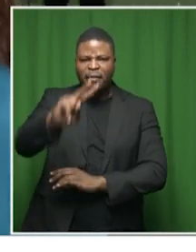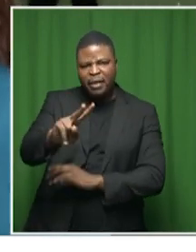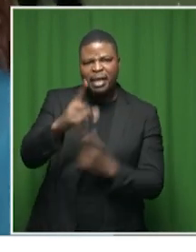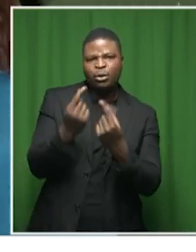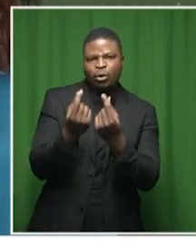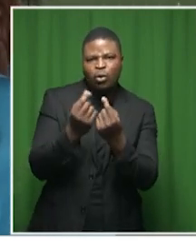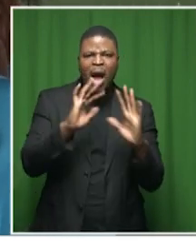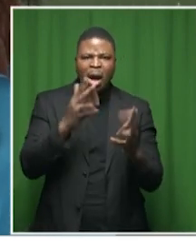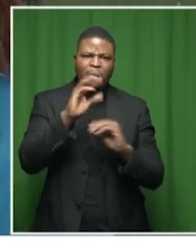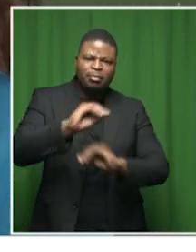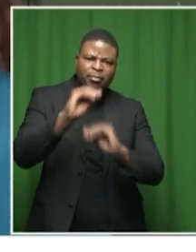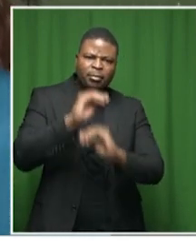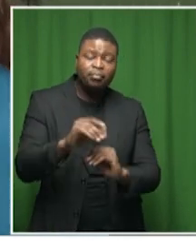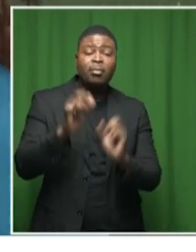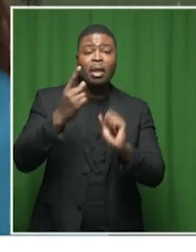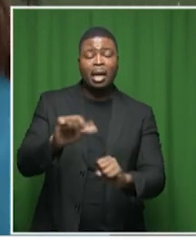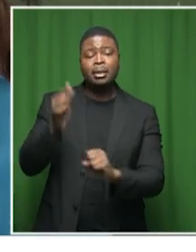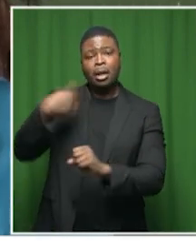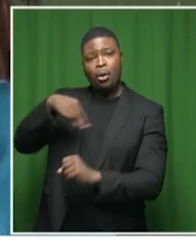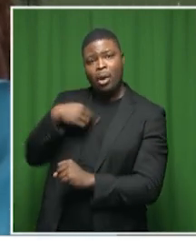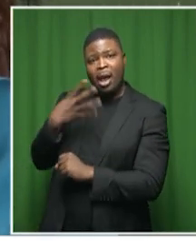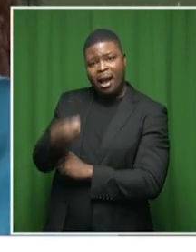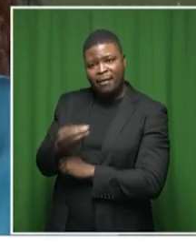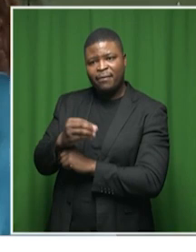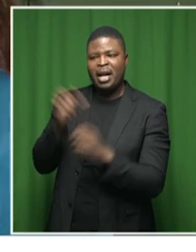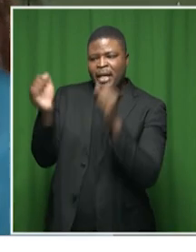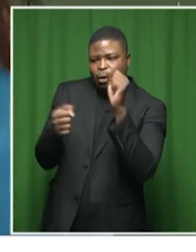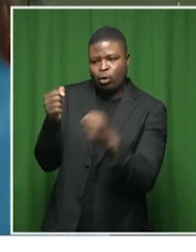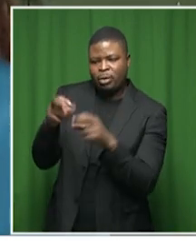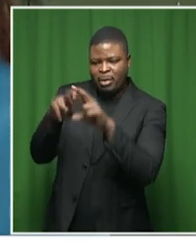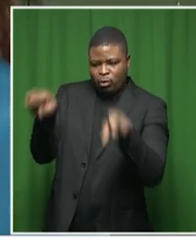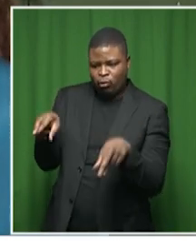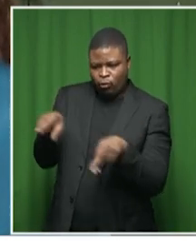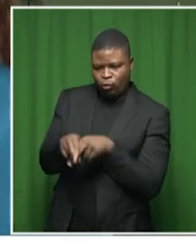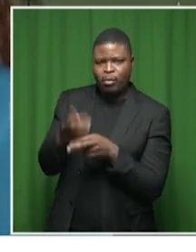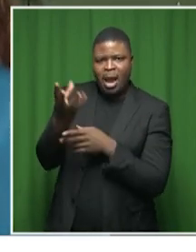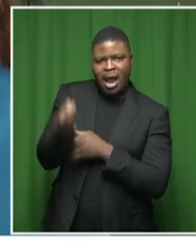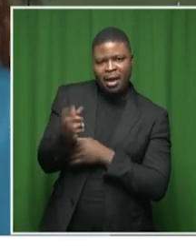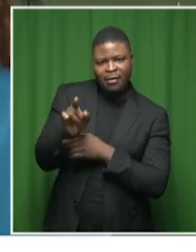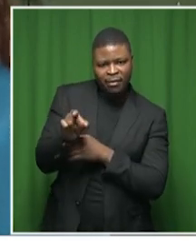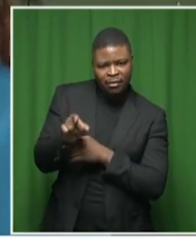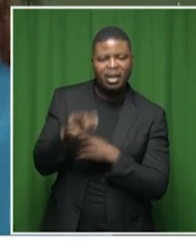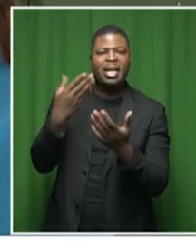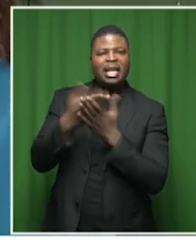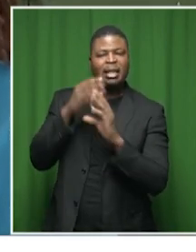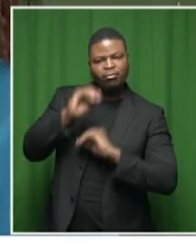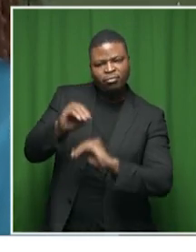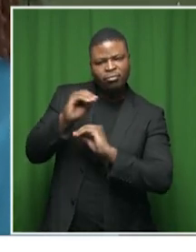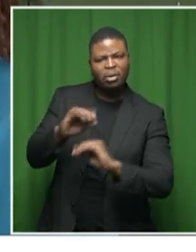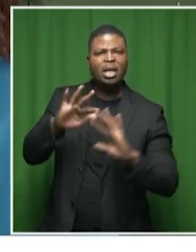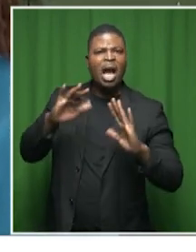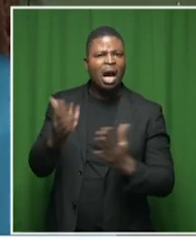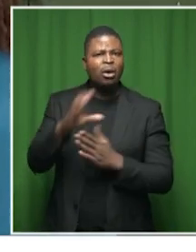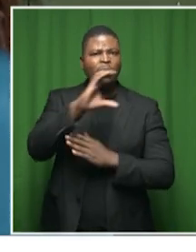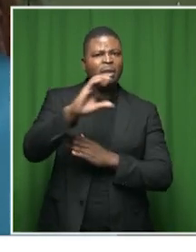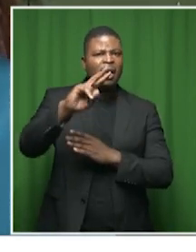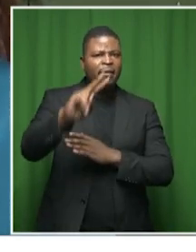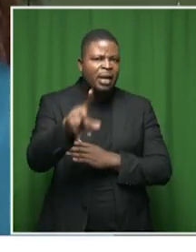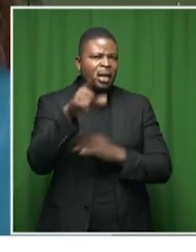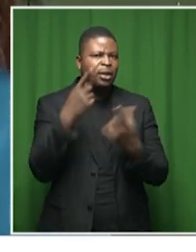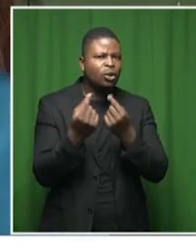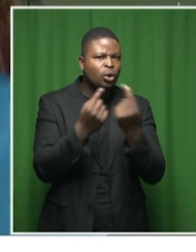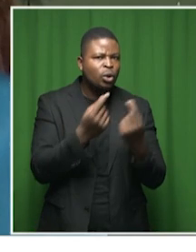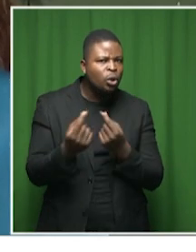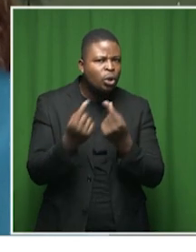got a setup room which we call a recruitment room, where they will be sitting there and being taught on how to like a master